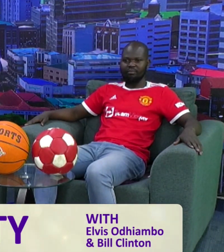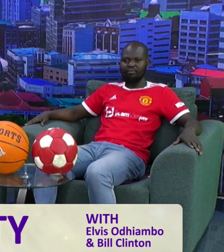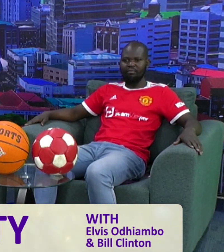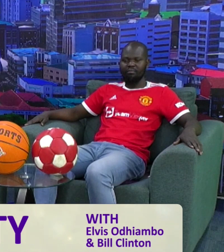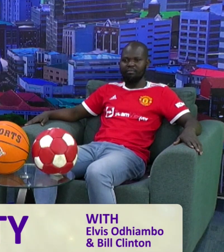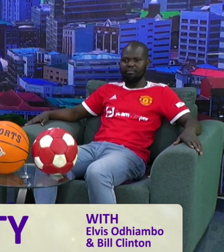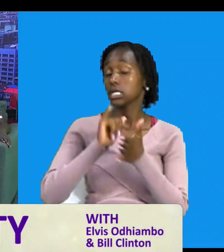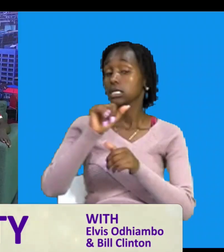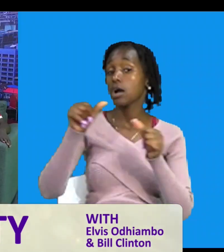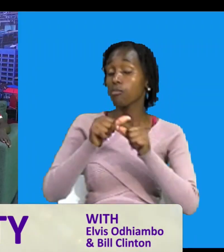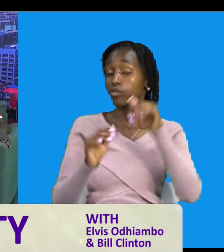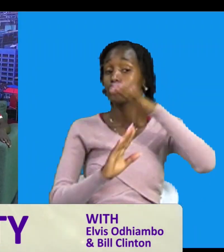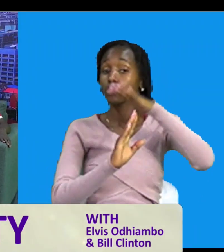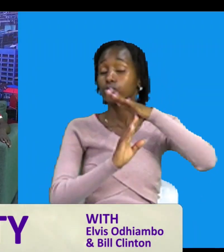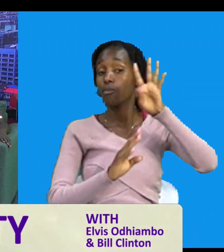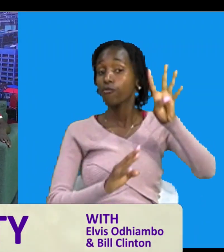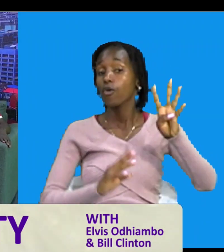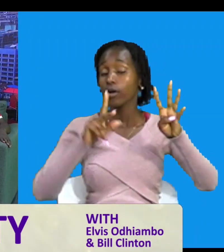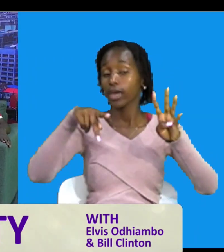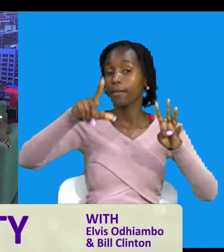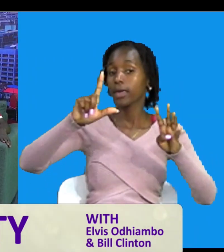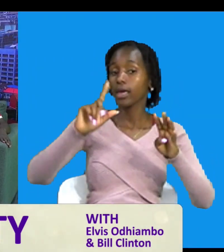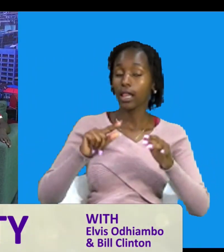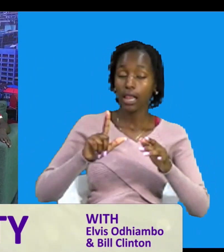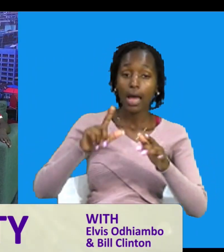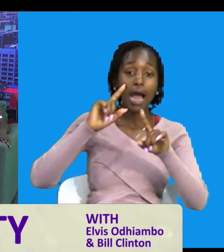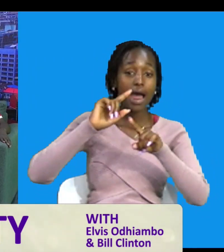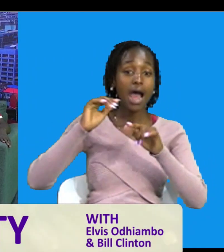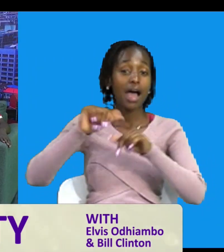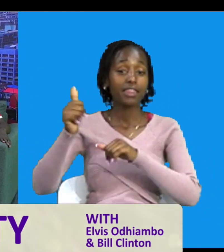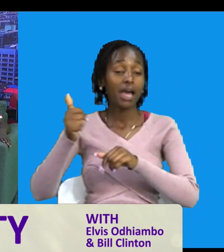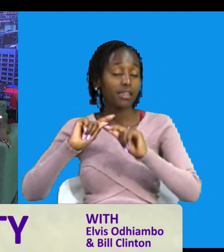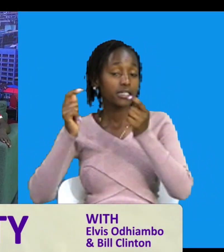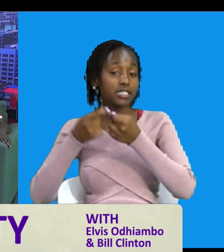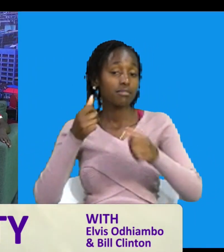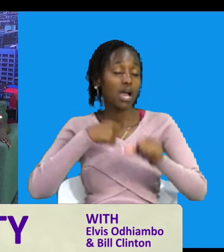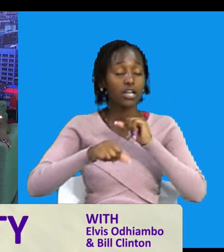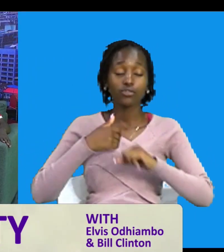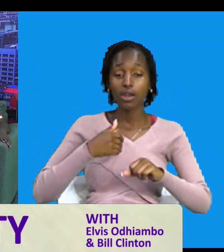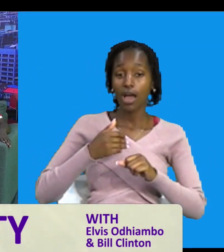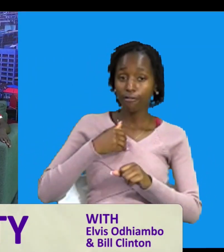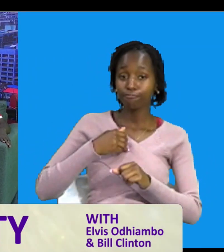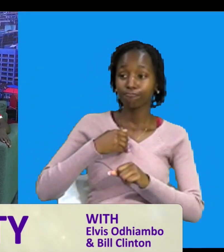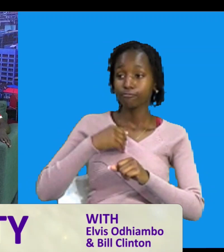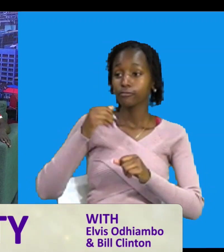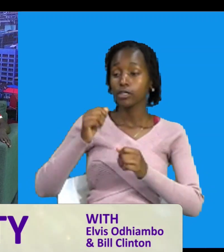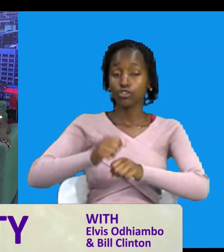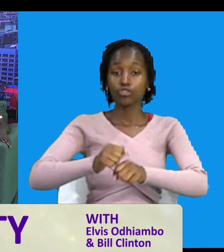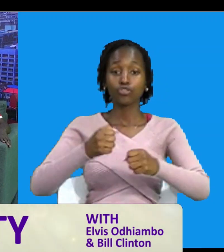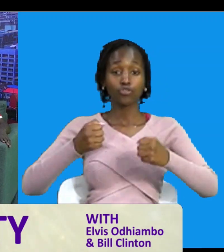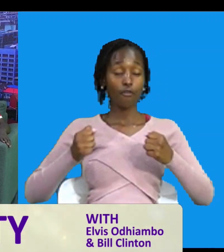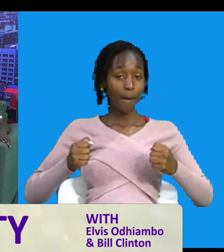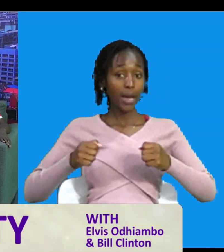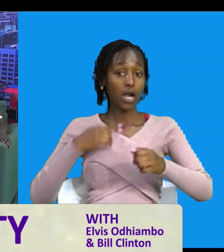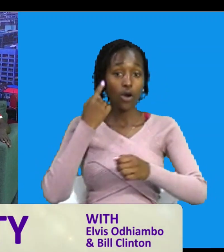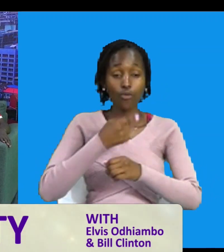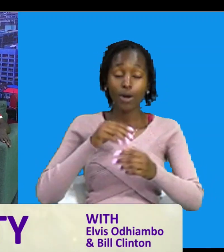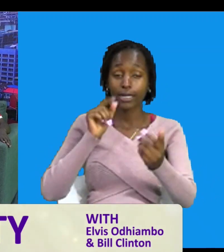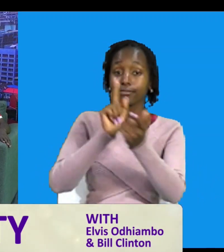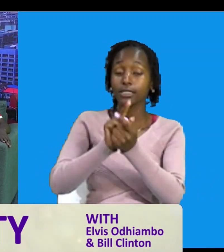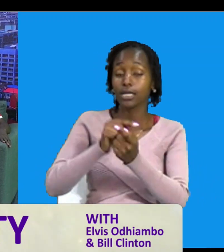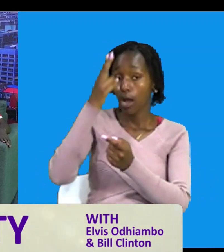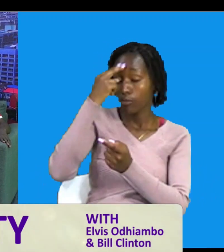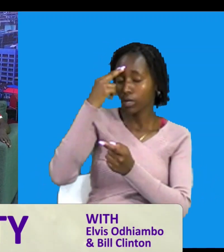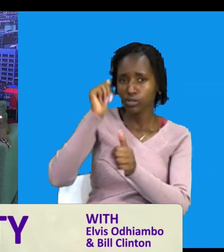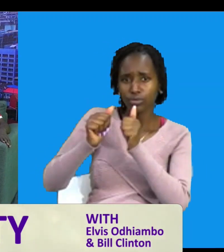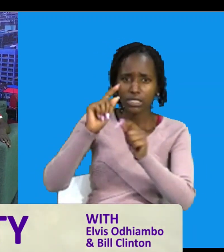the top 4 for KPL is concerned. Other teams in action this afternoon, we have Sofapaka playing against Police. How do you see this going out, Sofapaka or